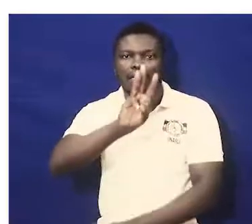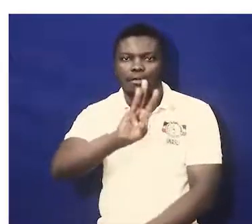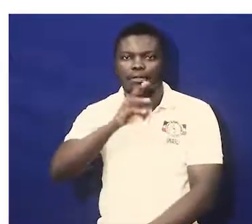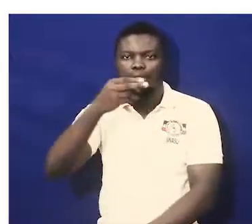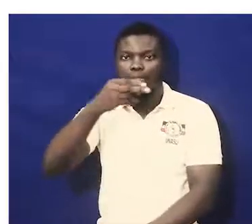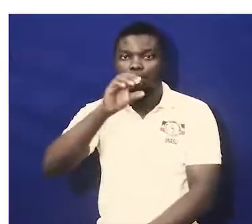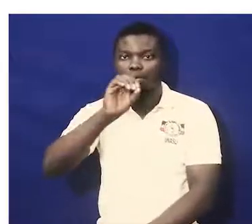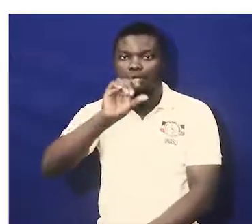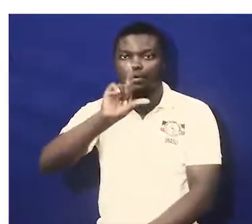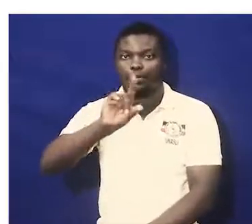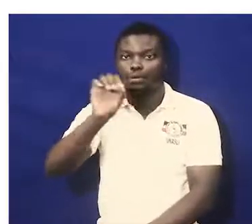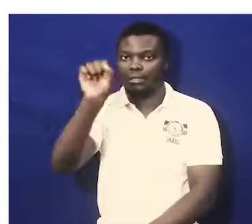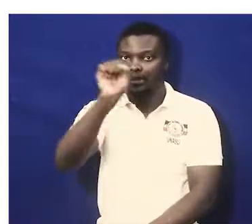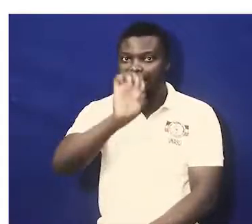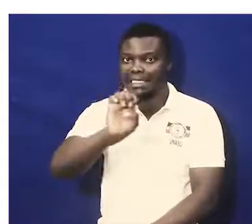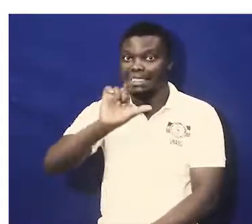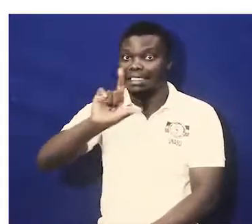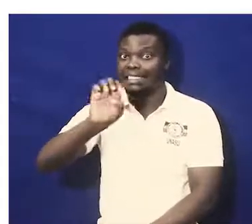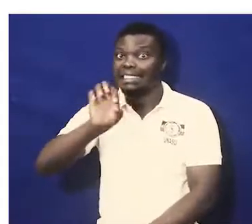wholesalers.